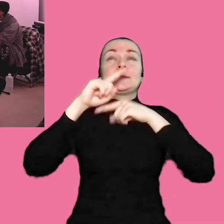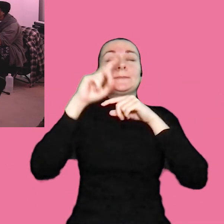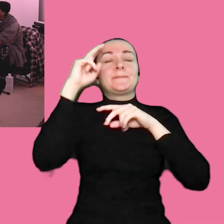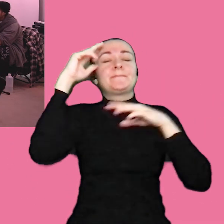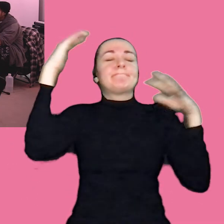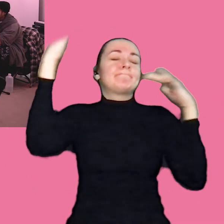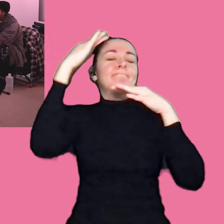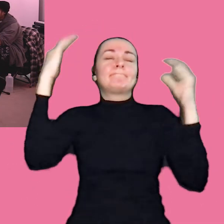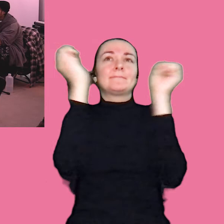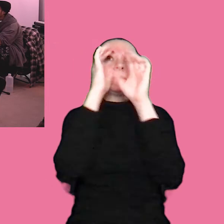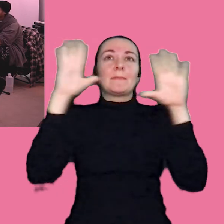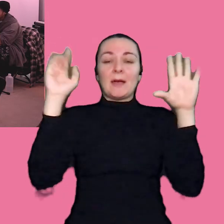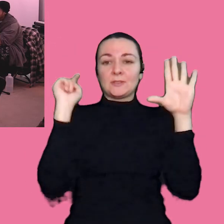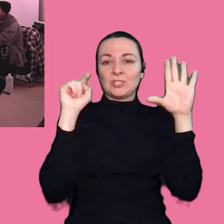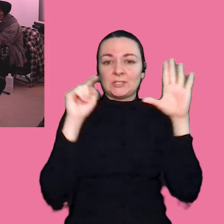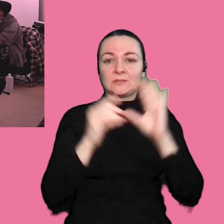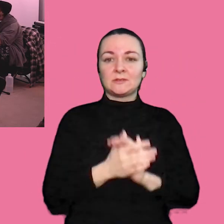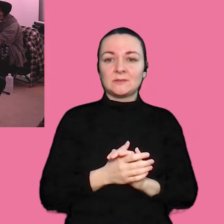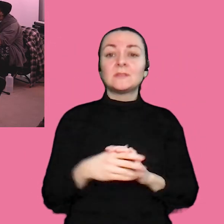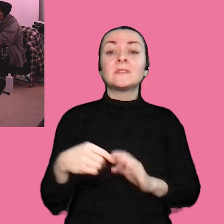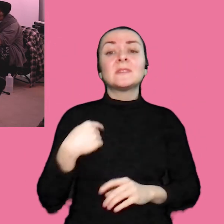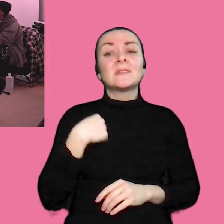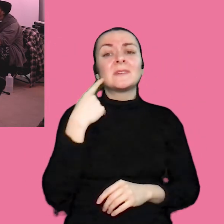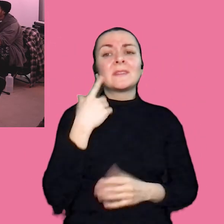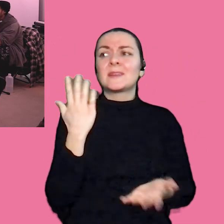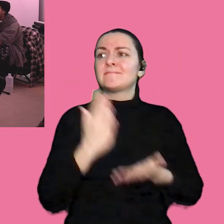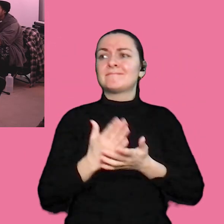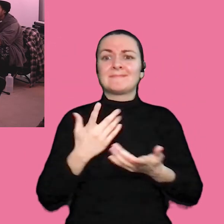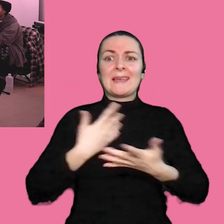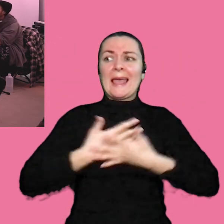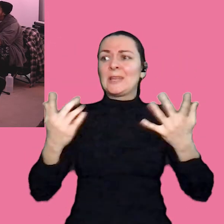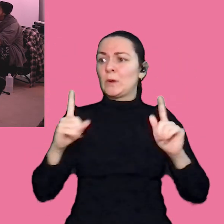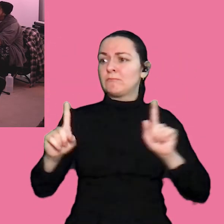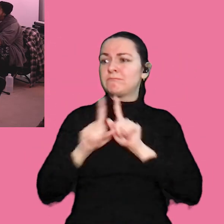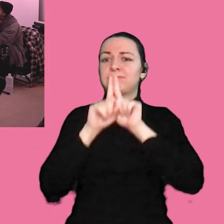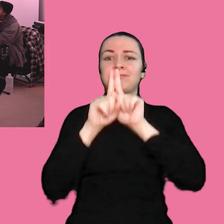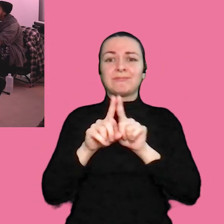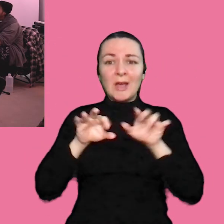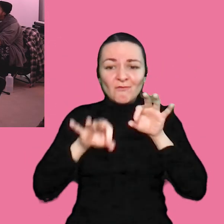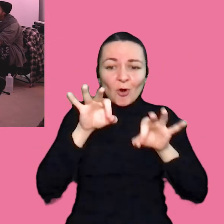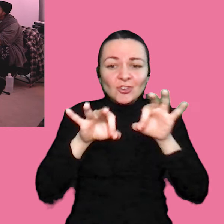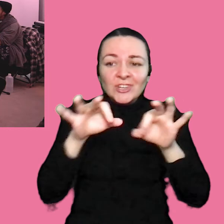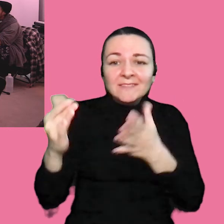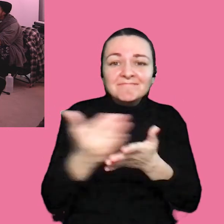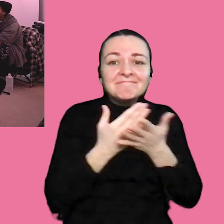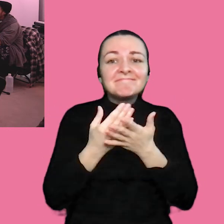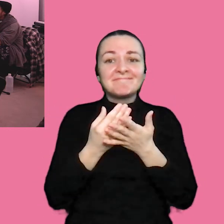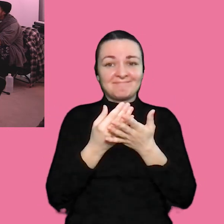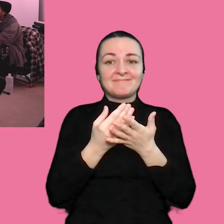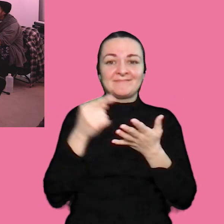think one of the things you can immediately do with anyone is take them out foraging. I think we have this really